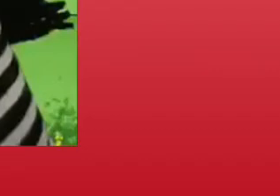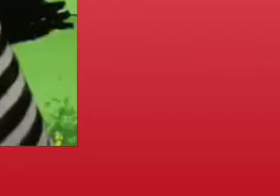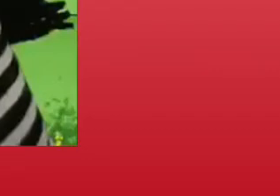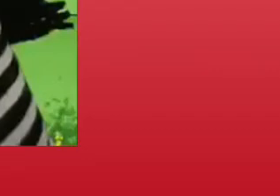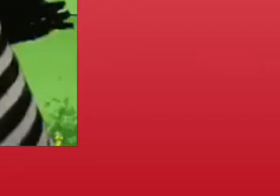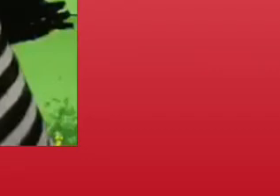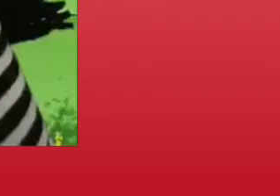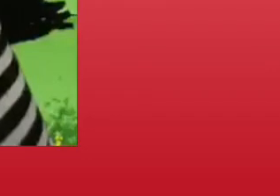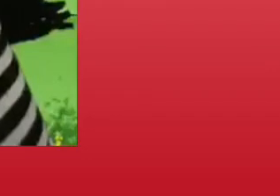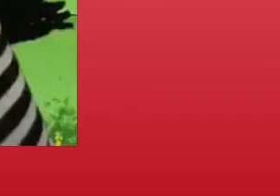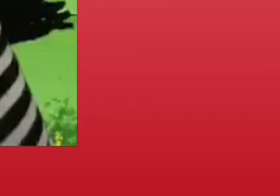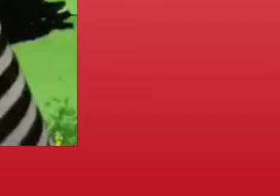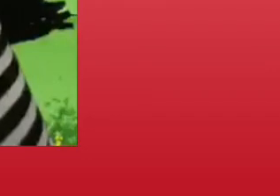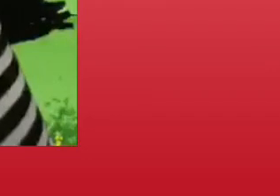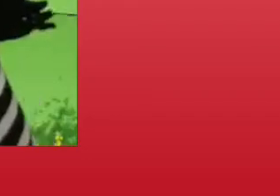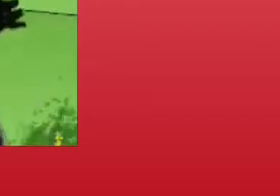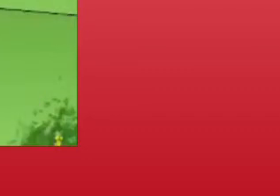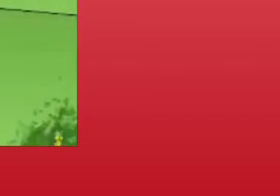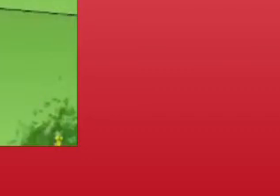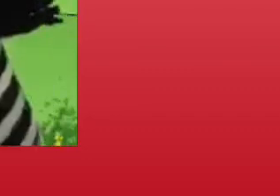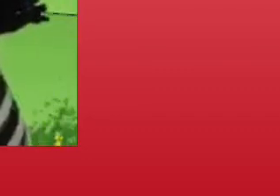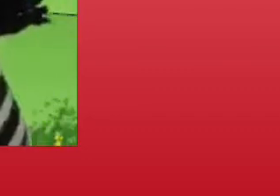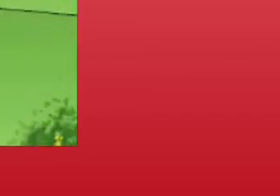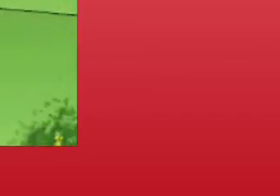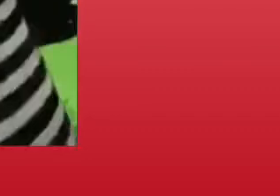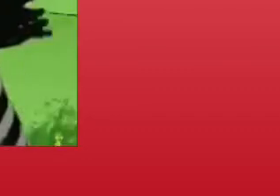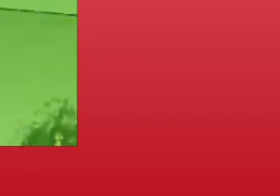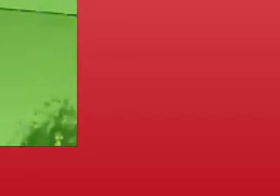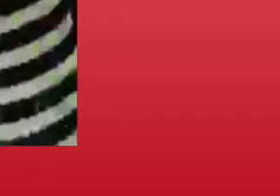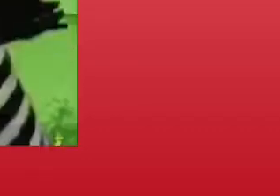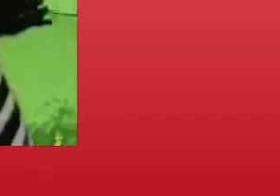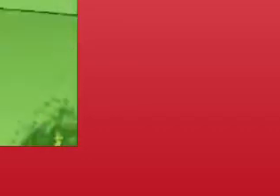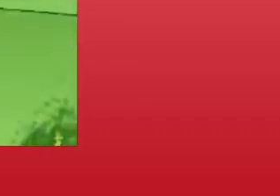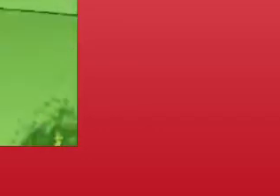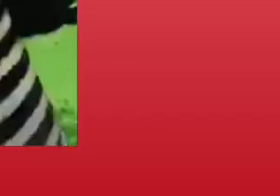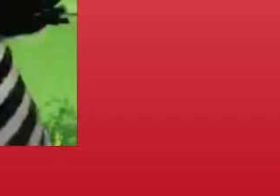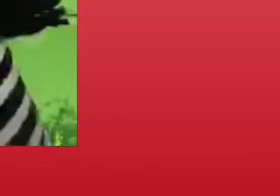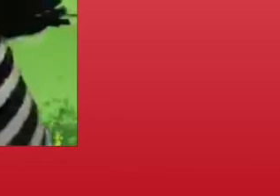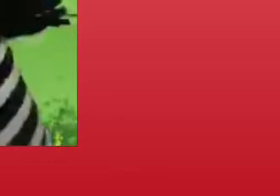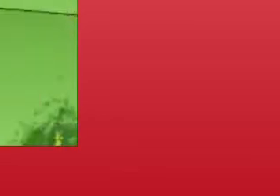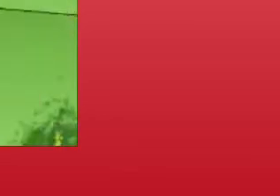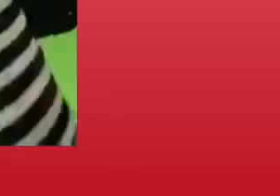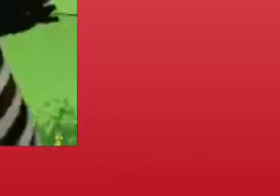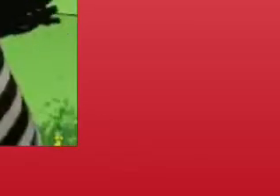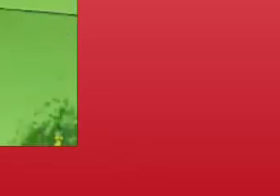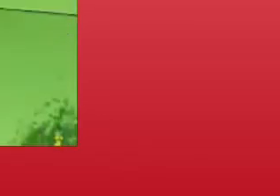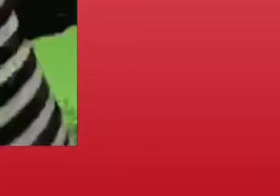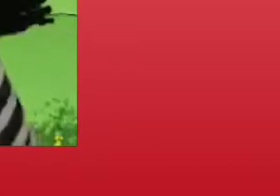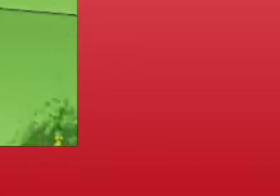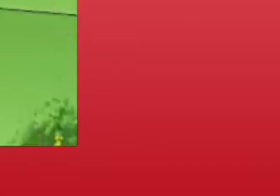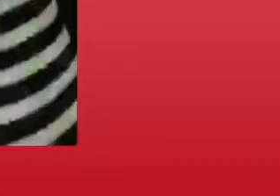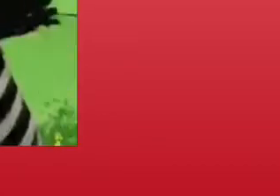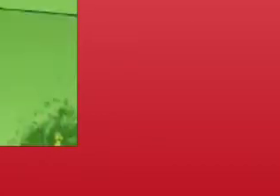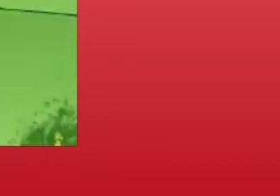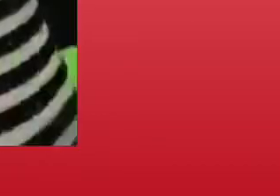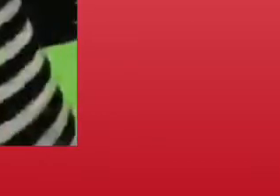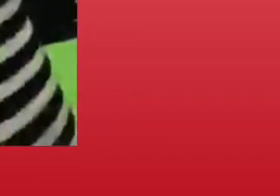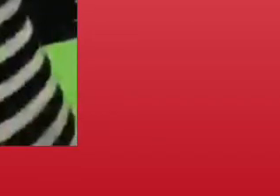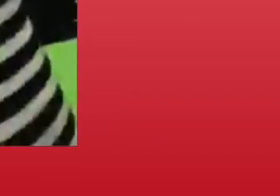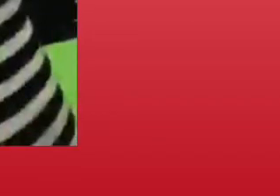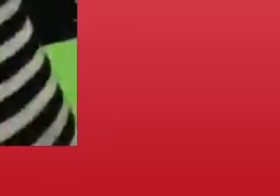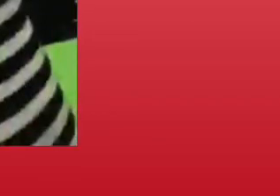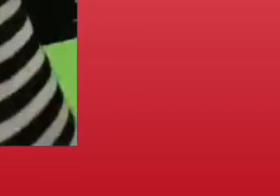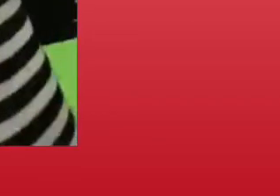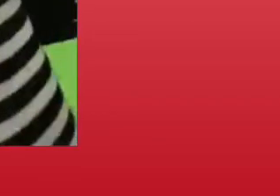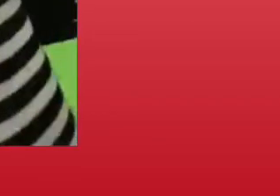your friend Rolly. And I am your friend Polly. Rolly, what we are going to do now?